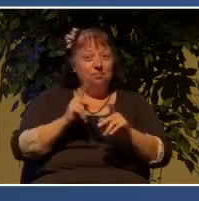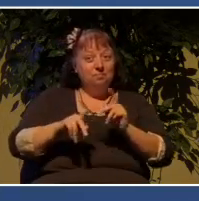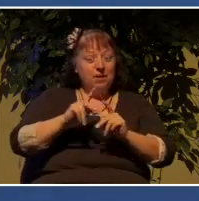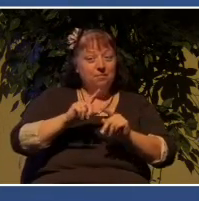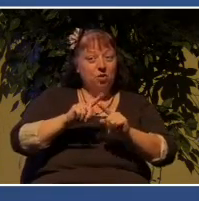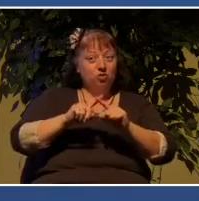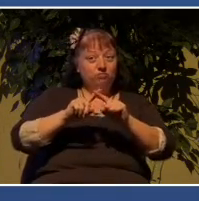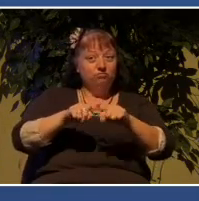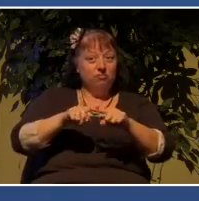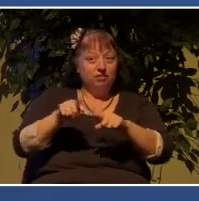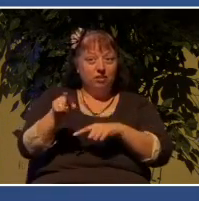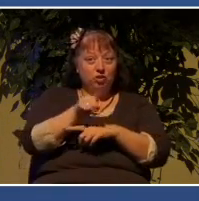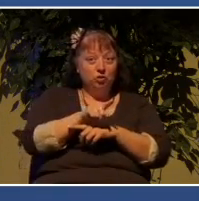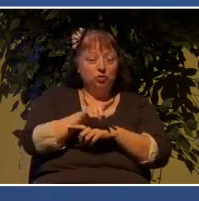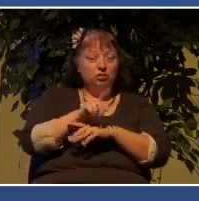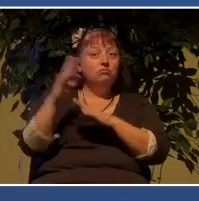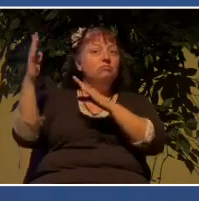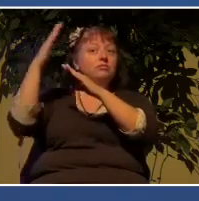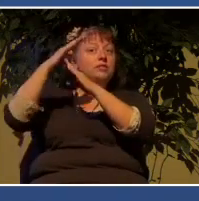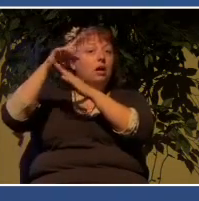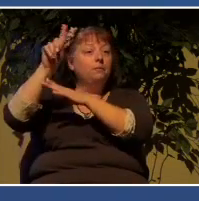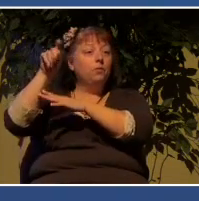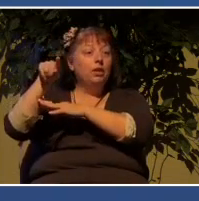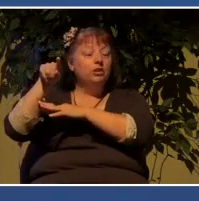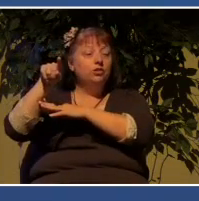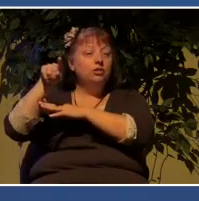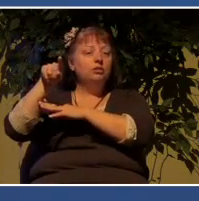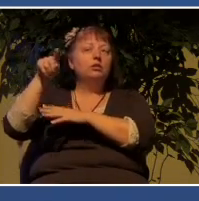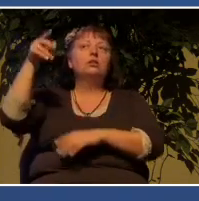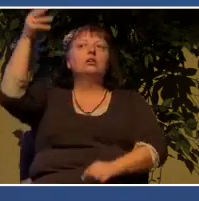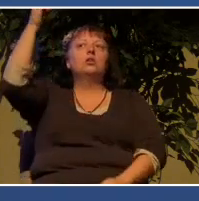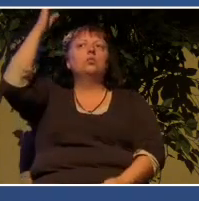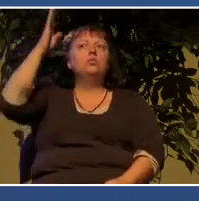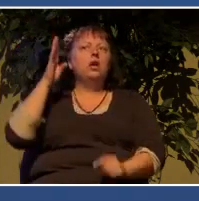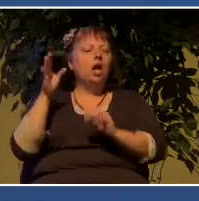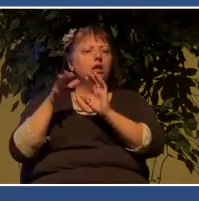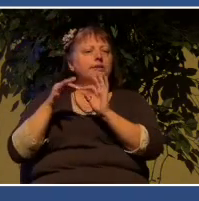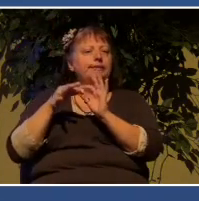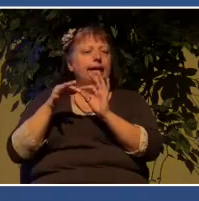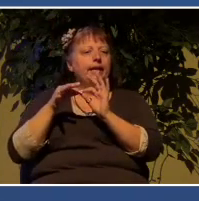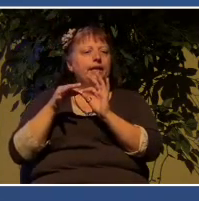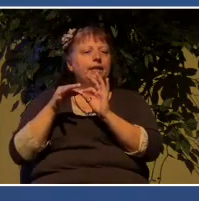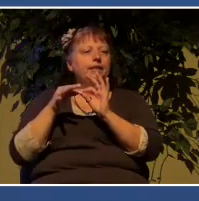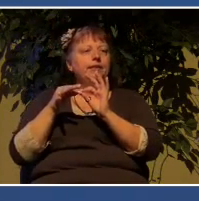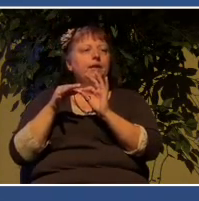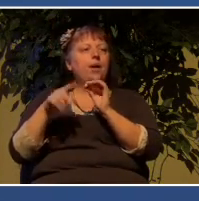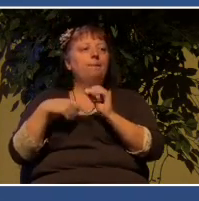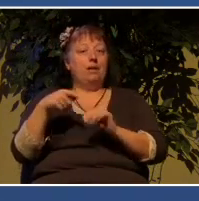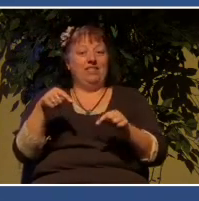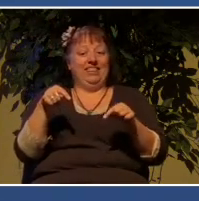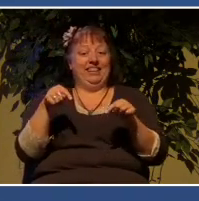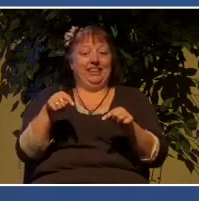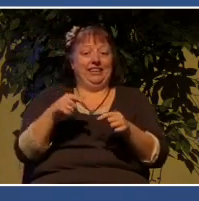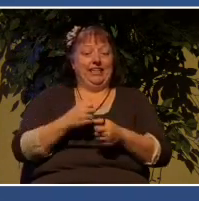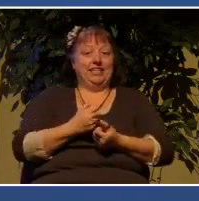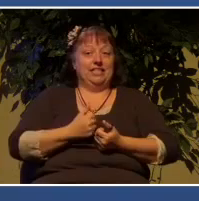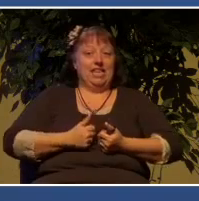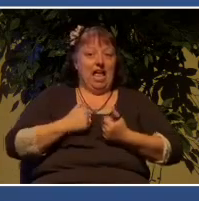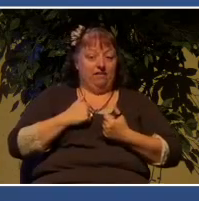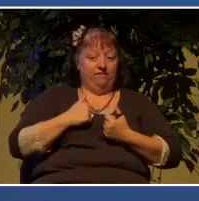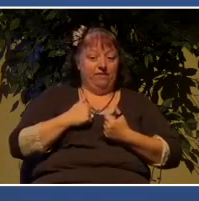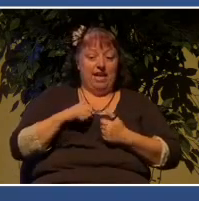ultimate question still is, what does God say about this life and about this